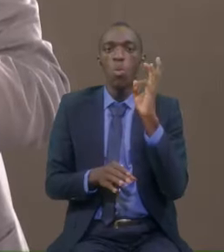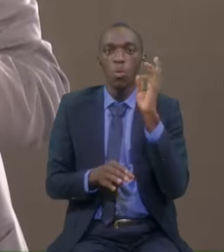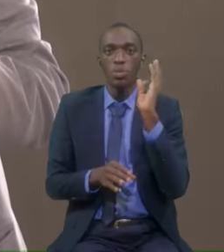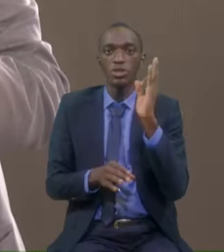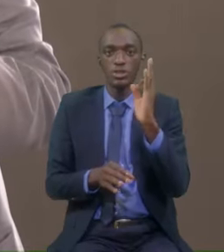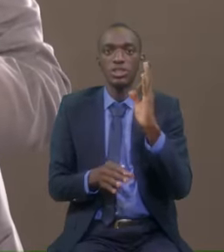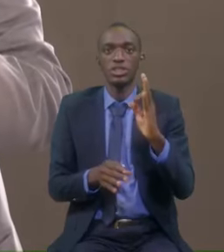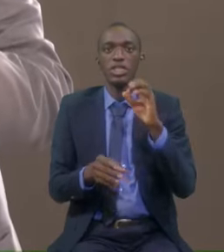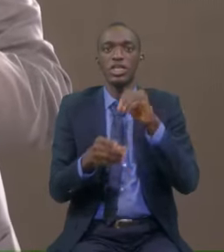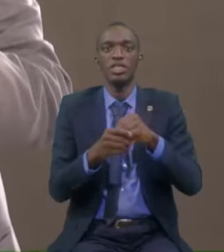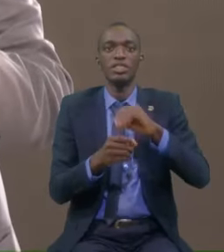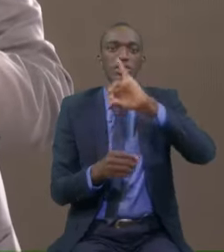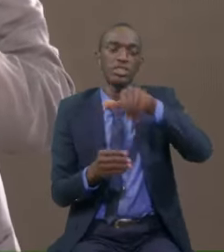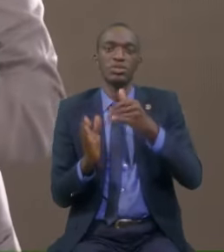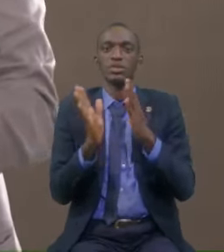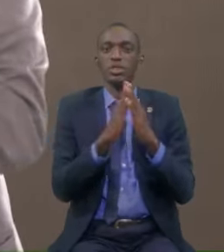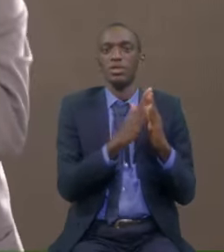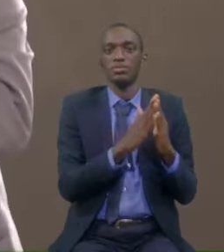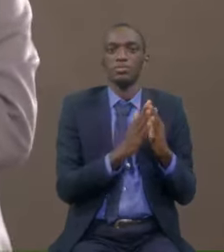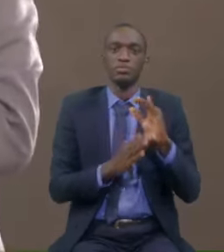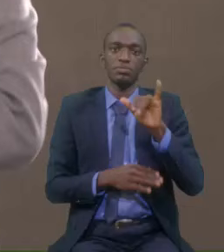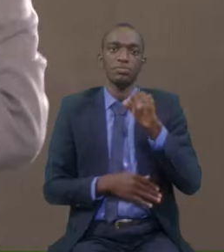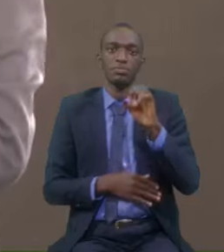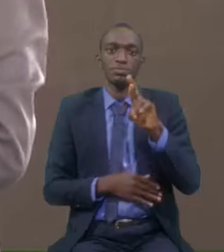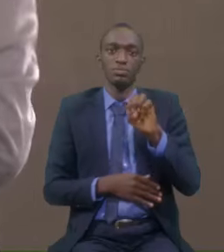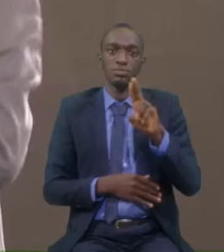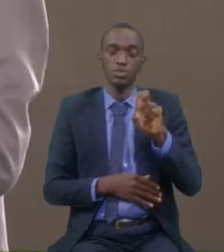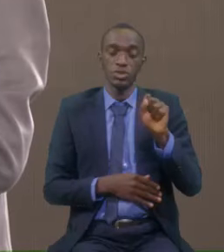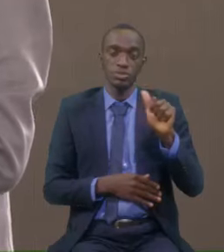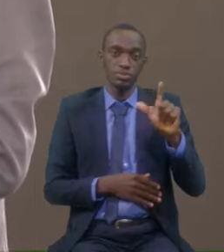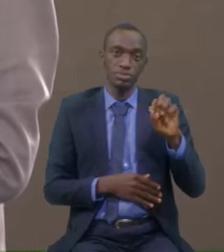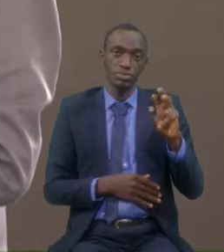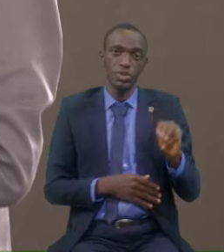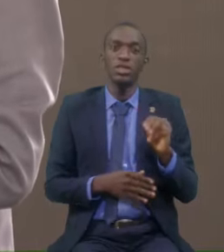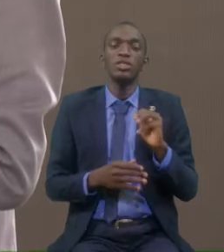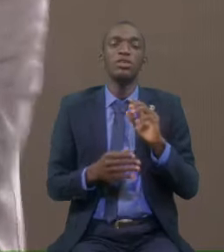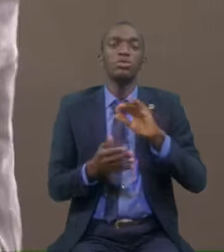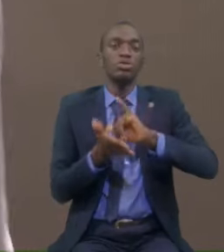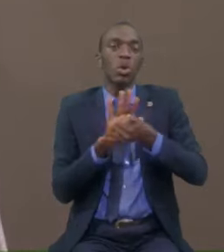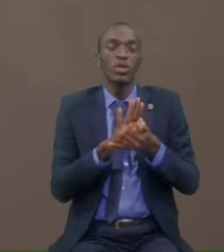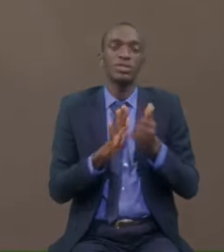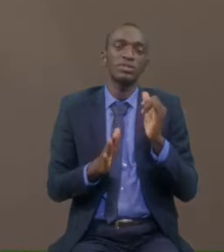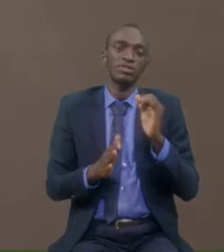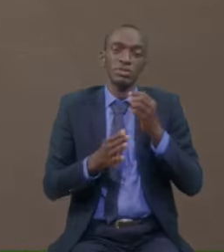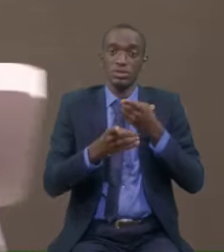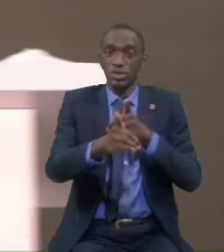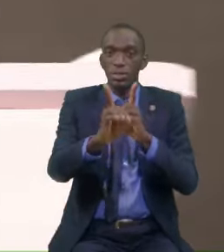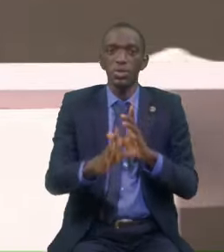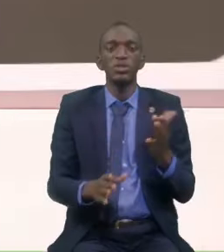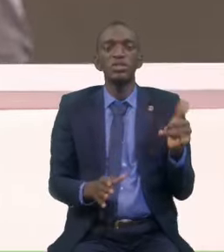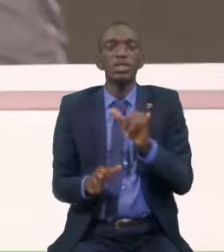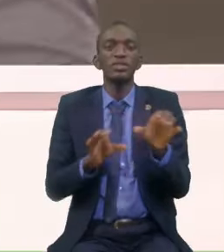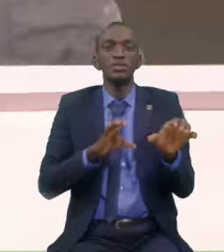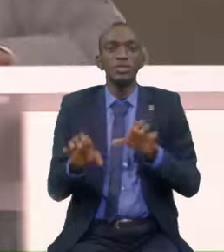apostles and disciples, they did the witnessing in Judea. Those apostles,